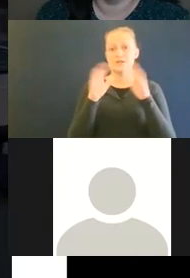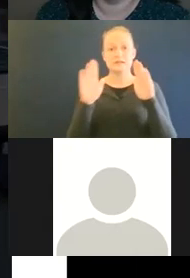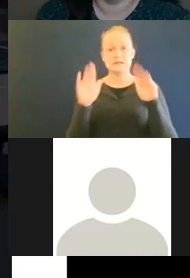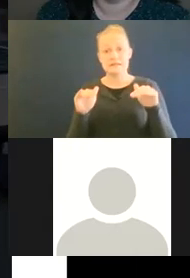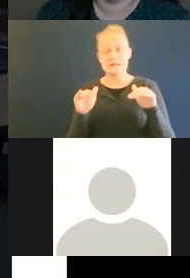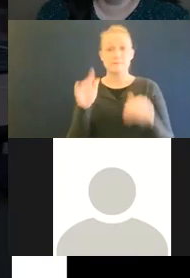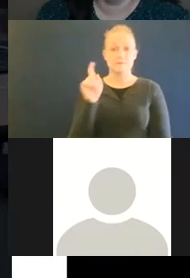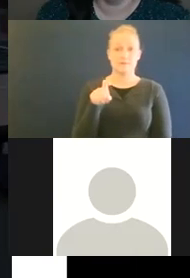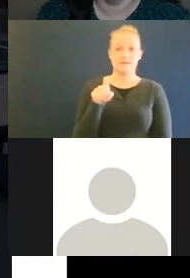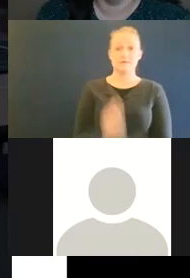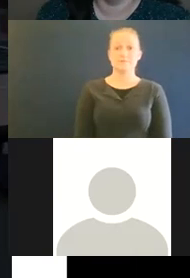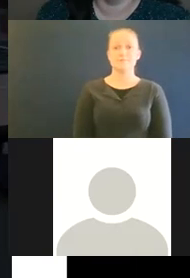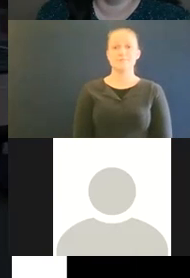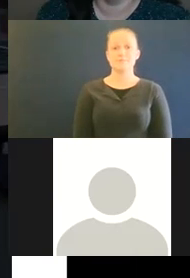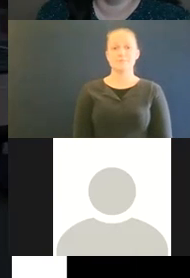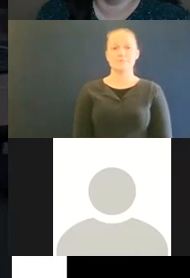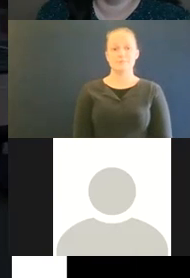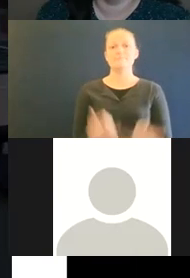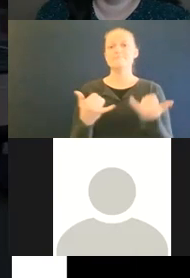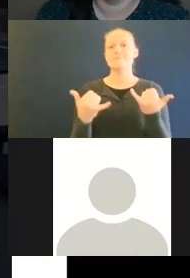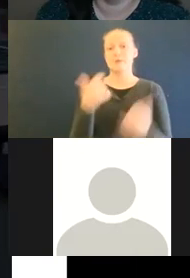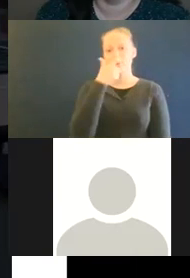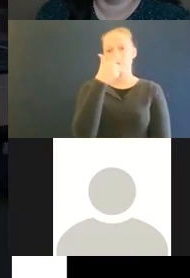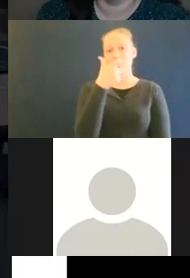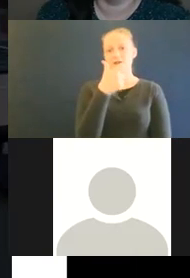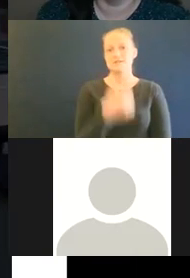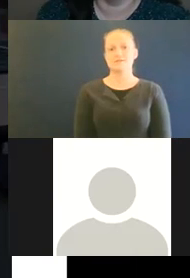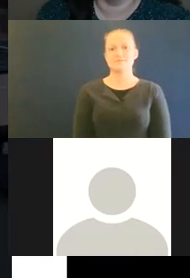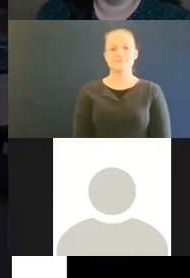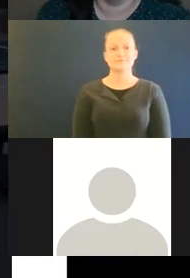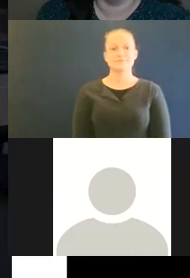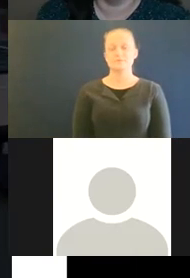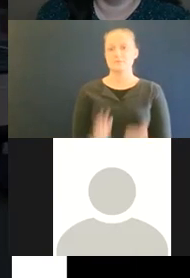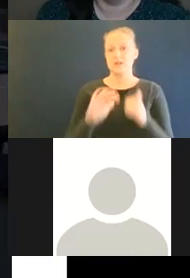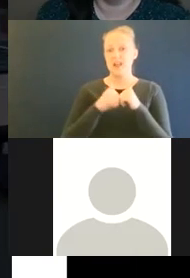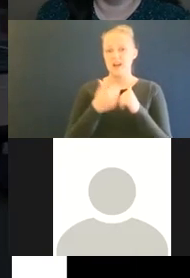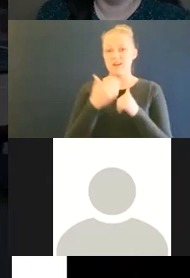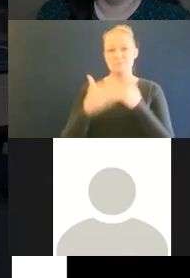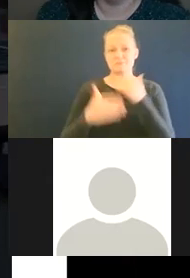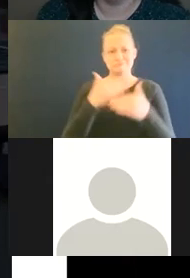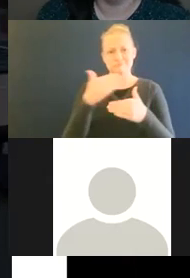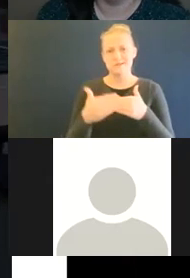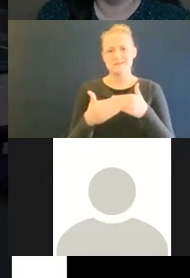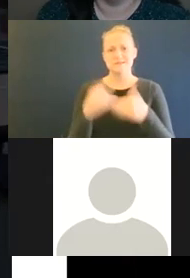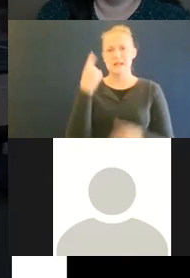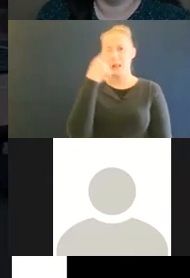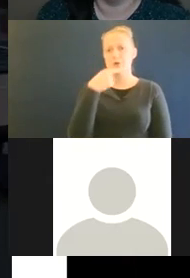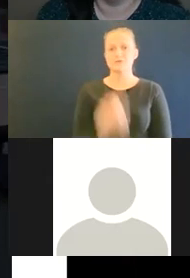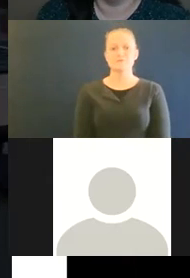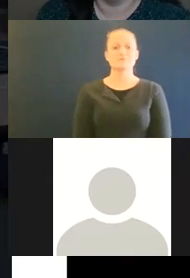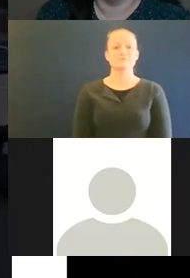needs. So let's just see an example of how they worked with this story and provided some modeling.